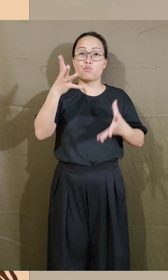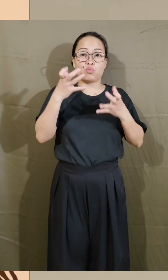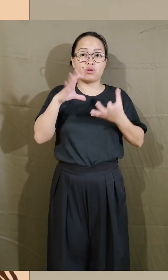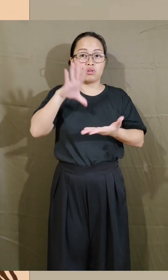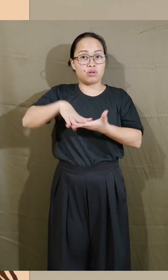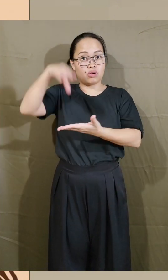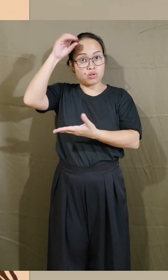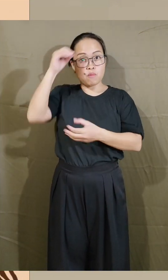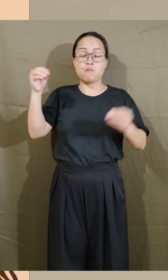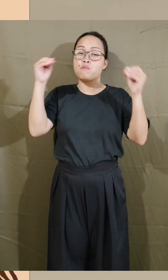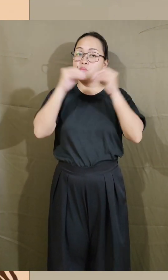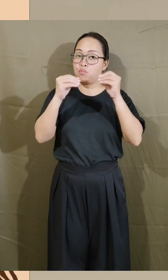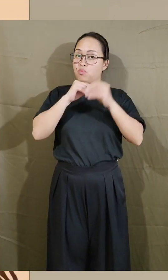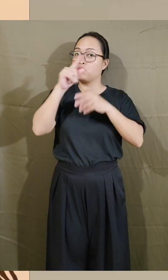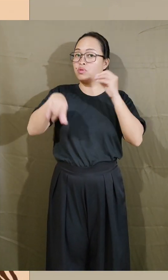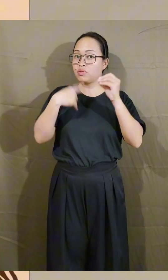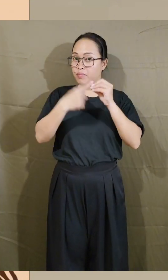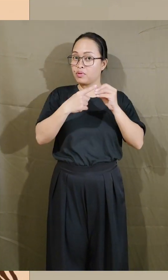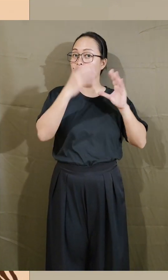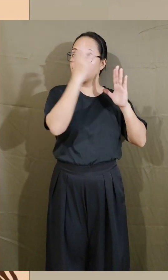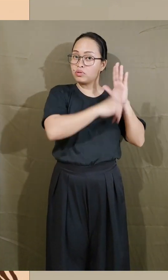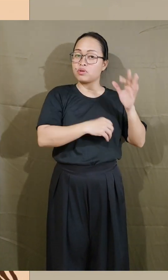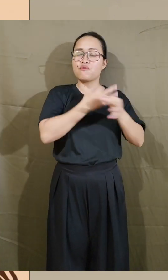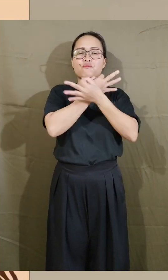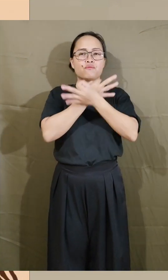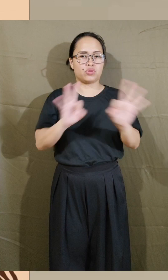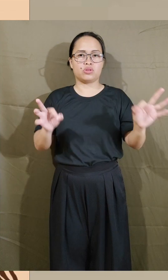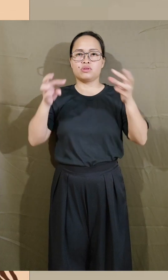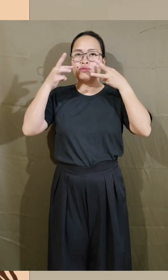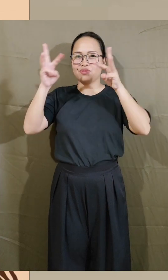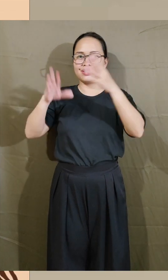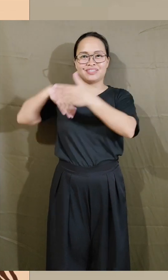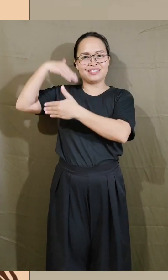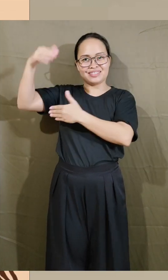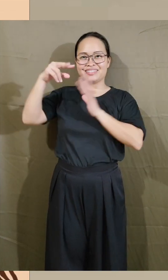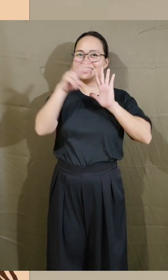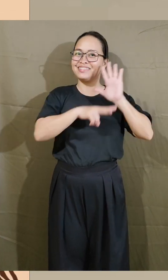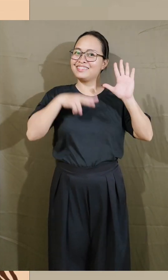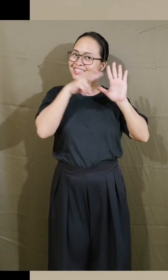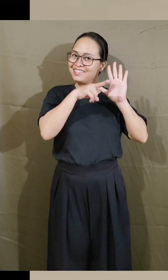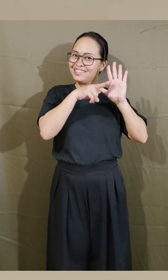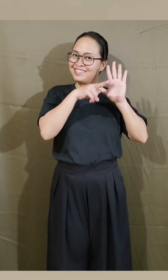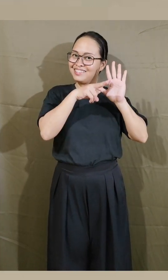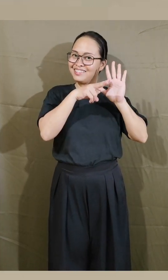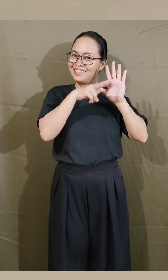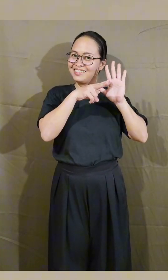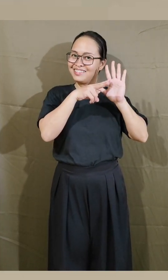learn more about subtraction, feel free to watch the next videos.